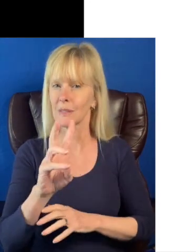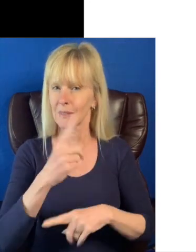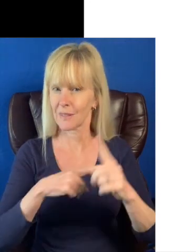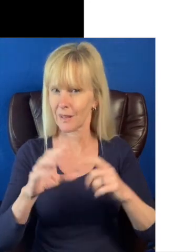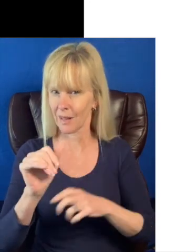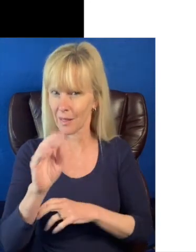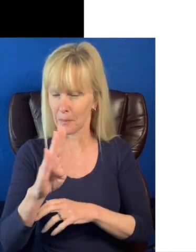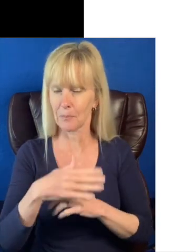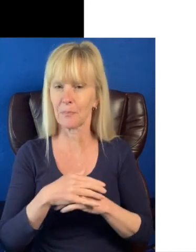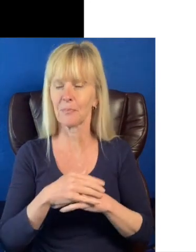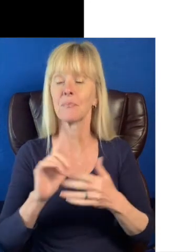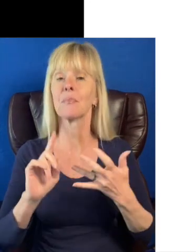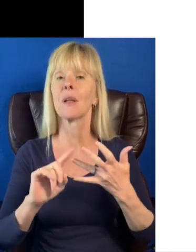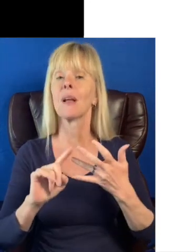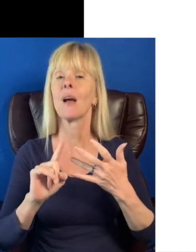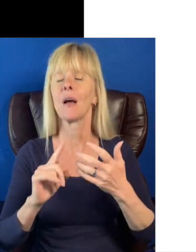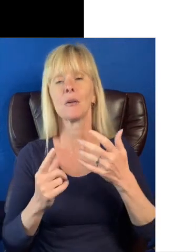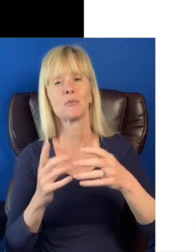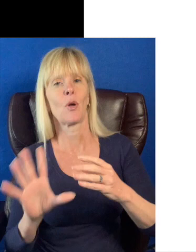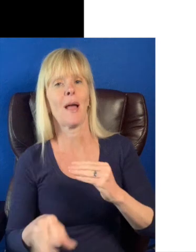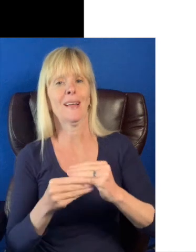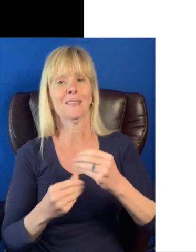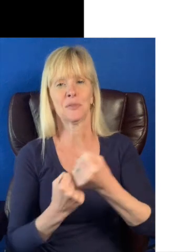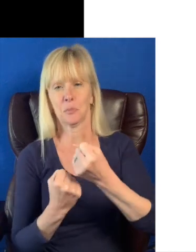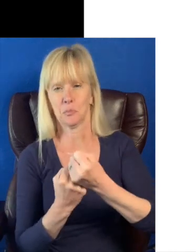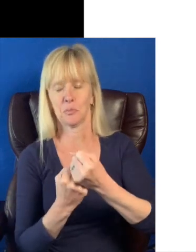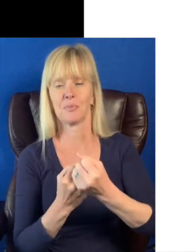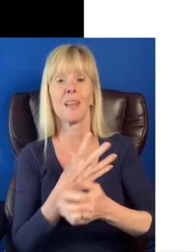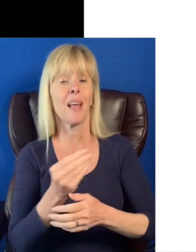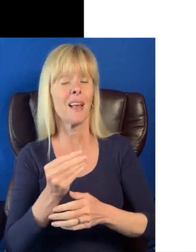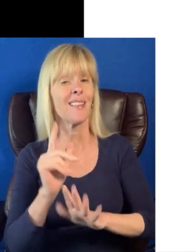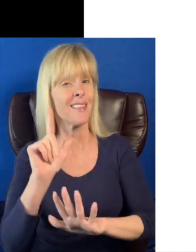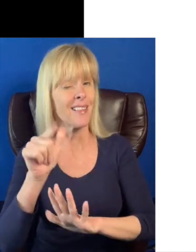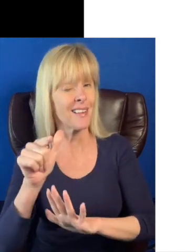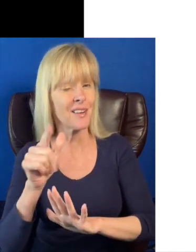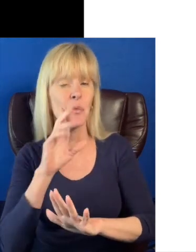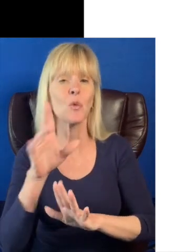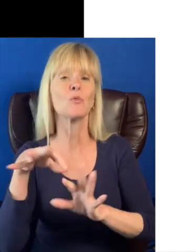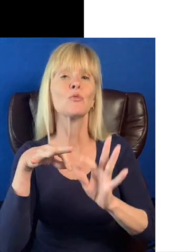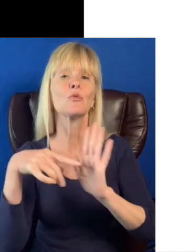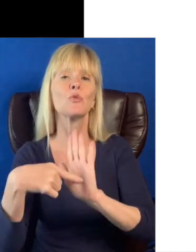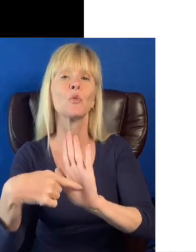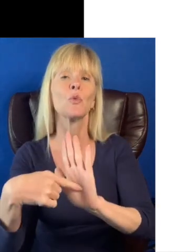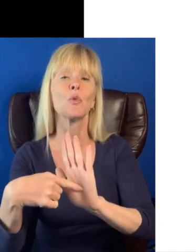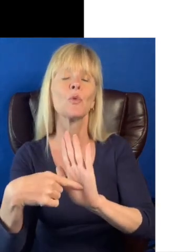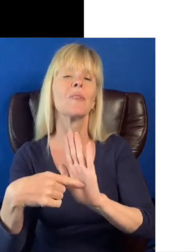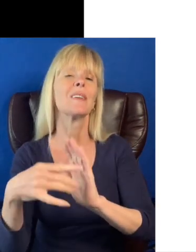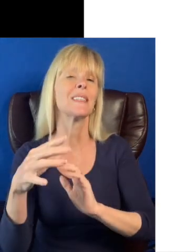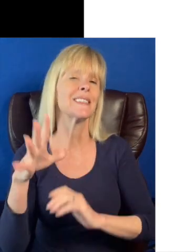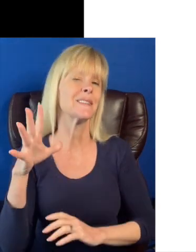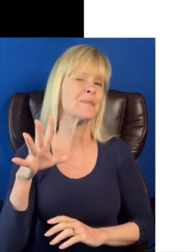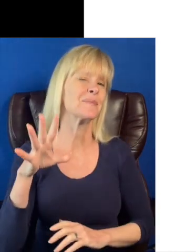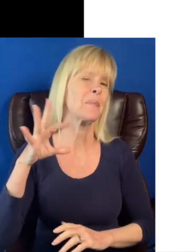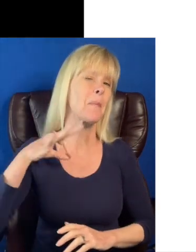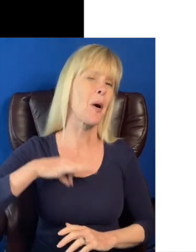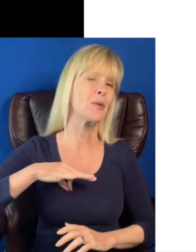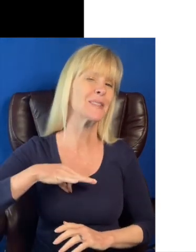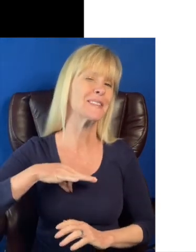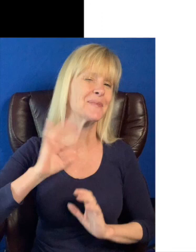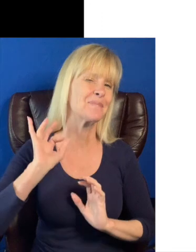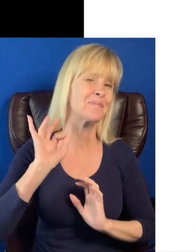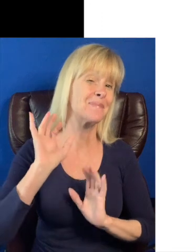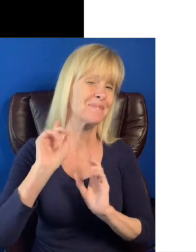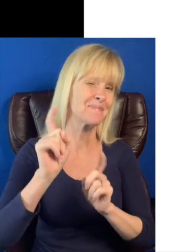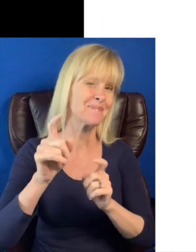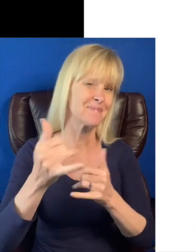26-week Sign Club, how to get extra support, and at the end, we are going to show you as well an extra bonus that you